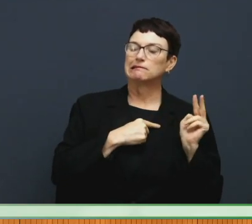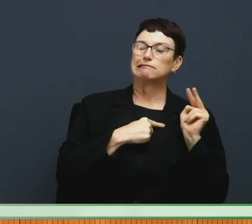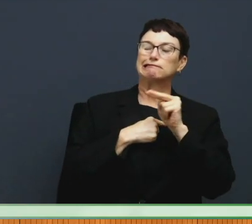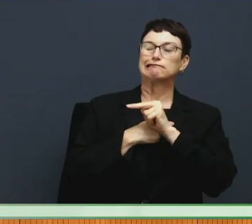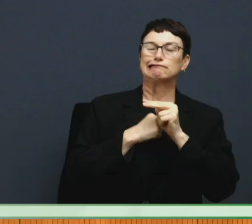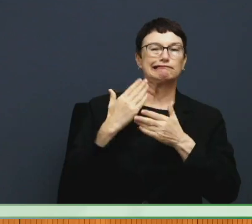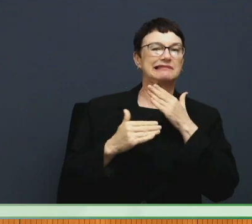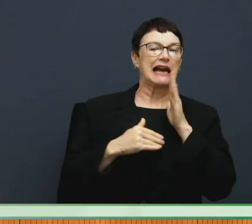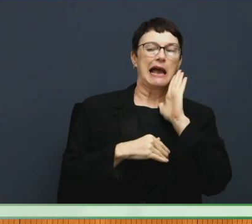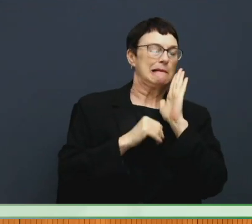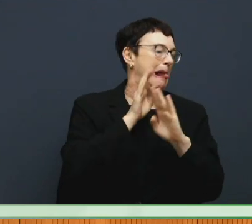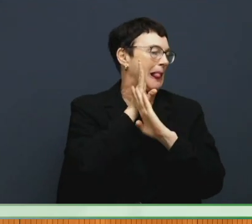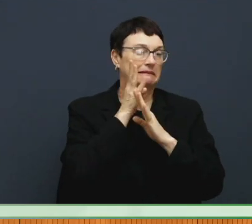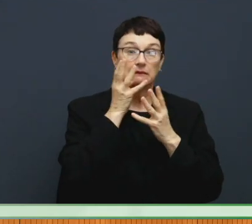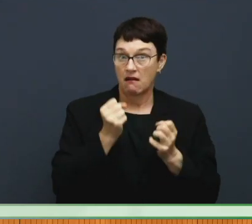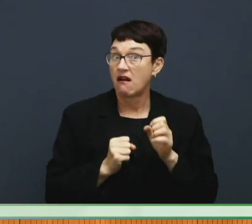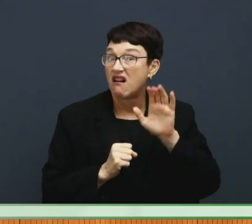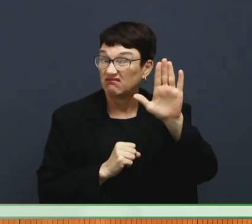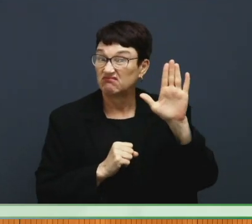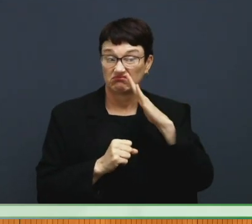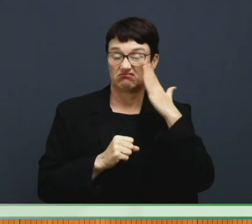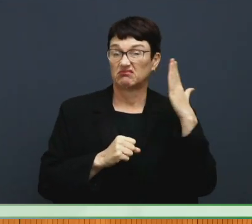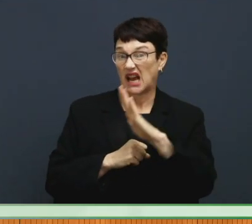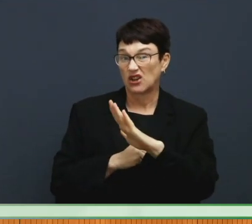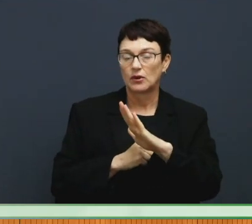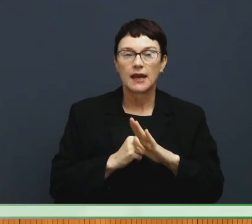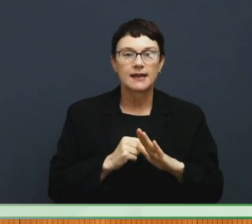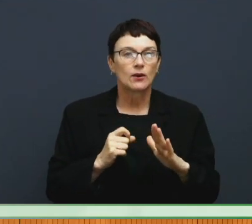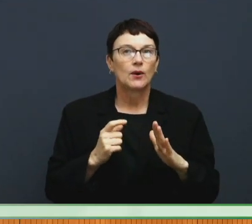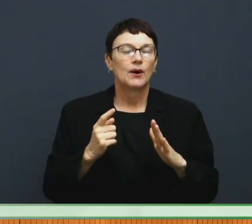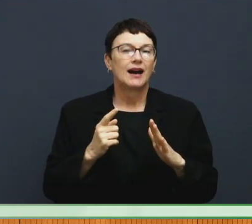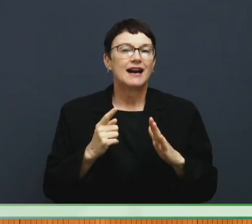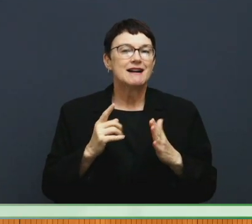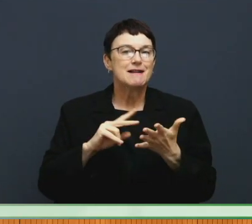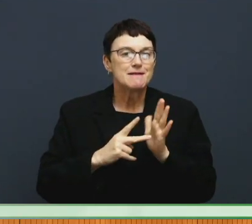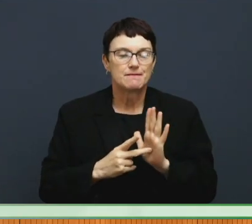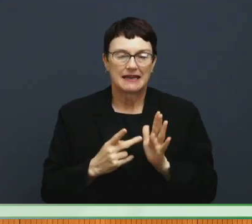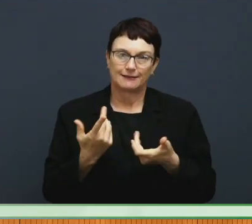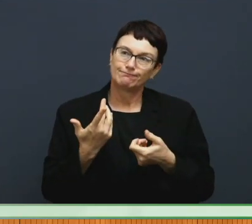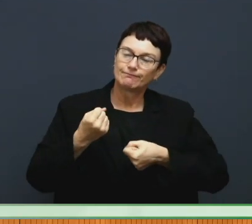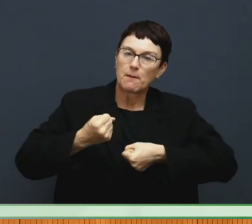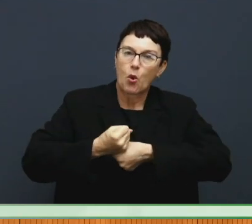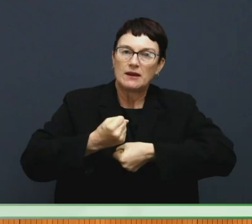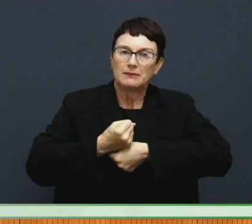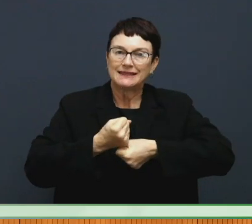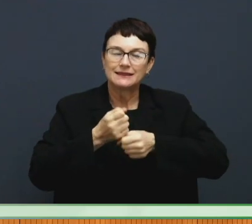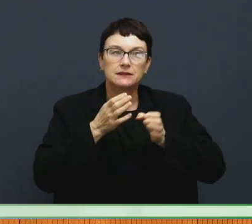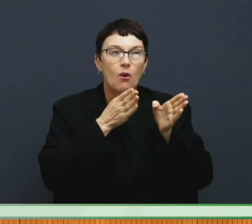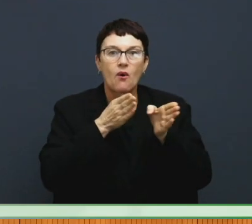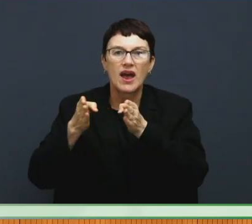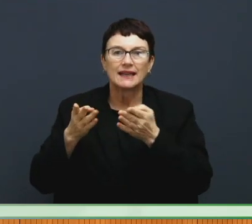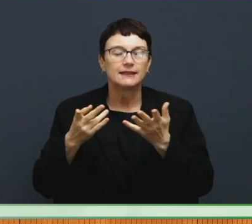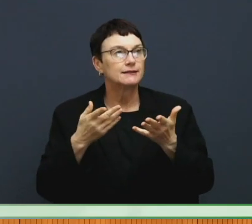the employment information channels for people with disabilities are narrow, make it difficult to